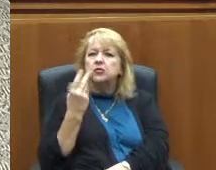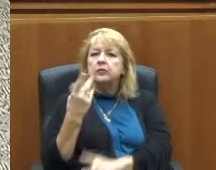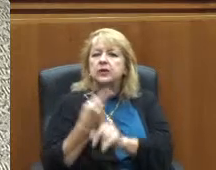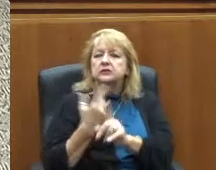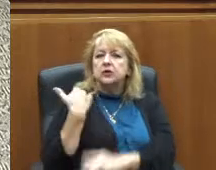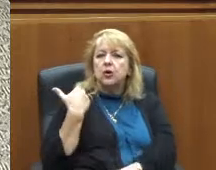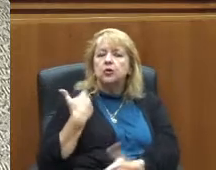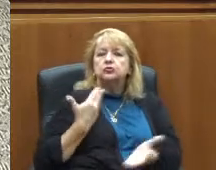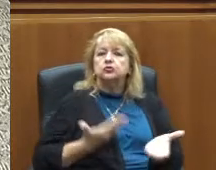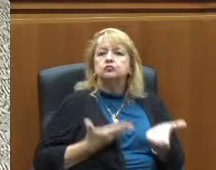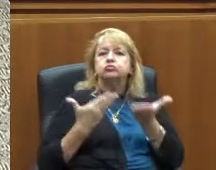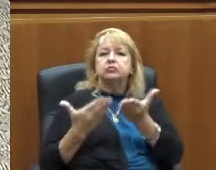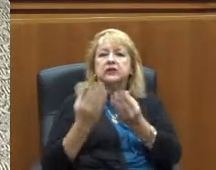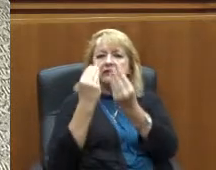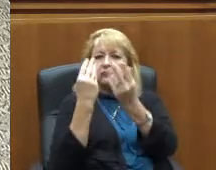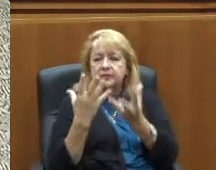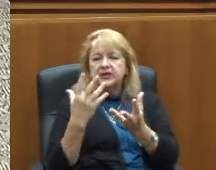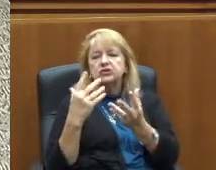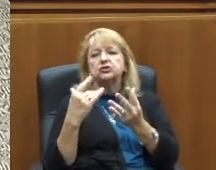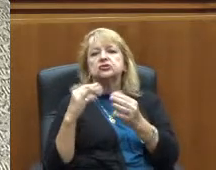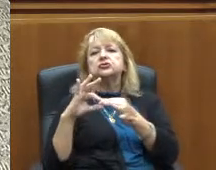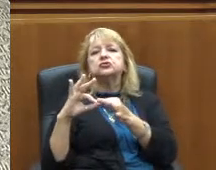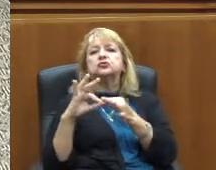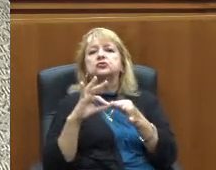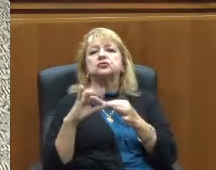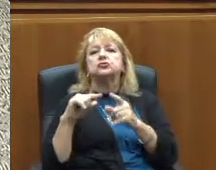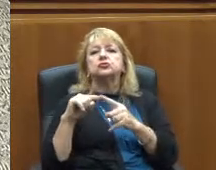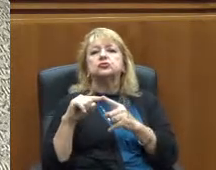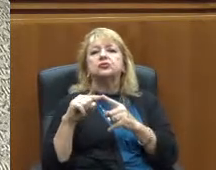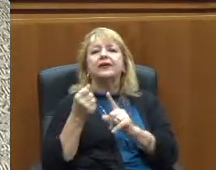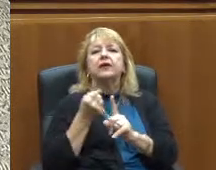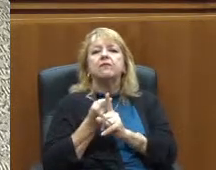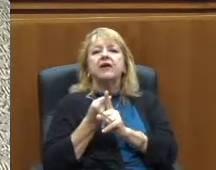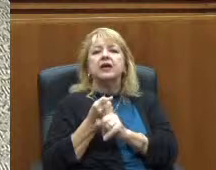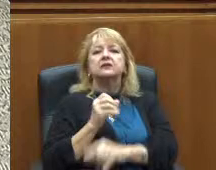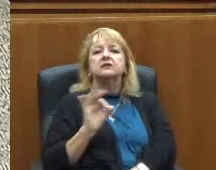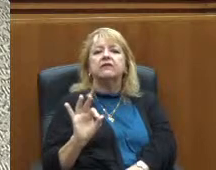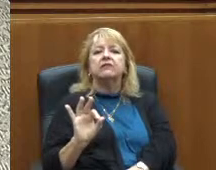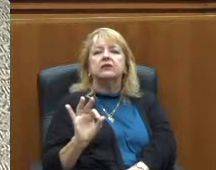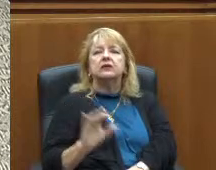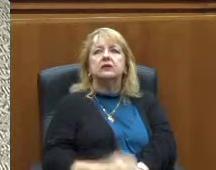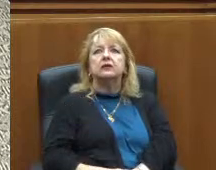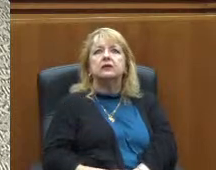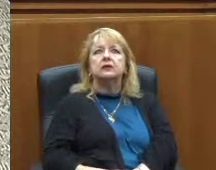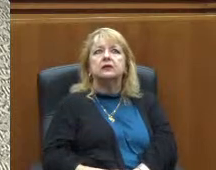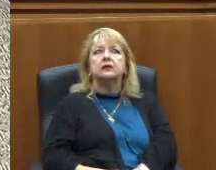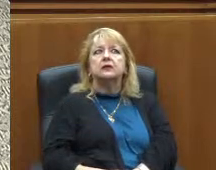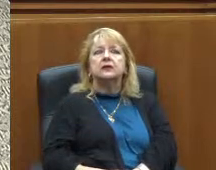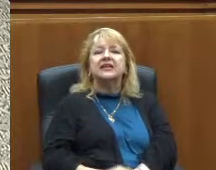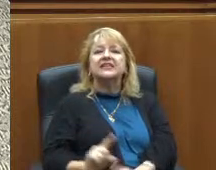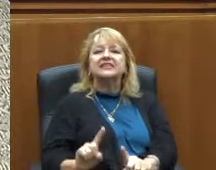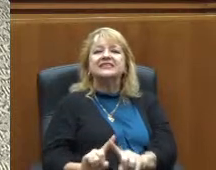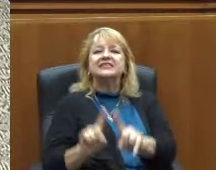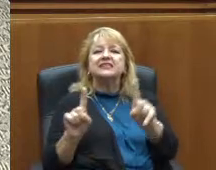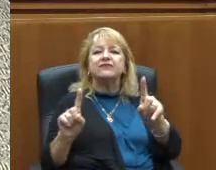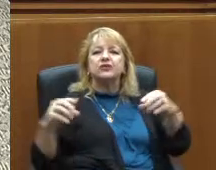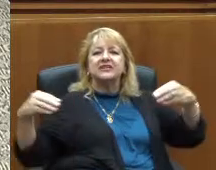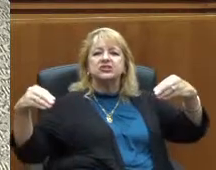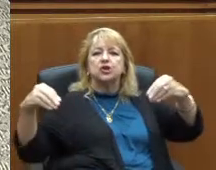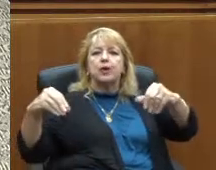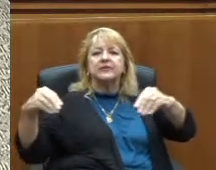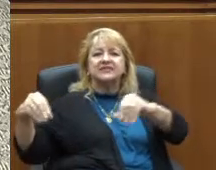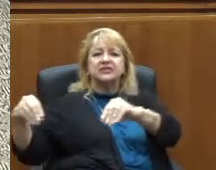ago, to bring forward information relative to the impacts of differentiated compensation